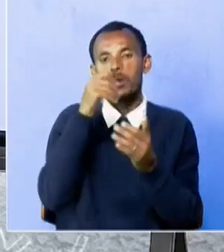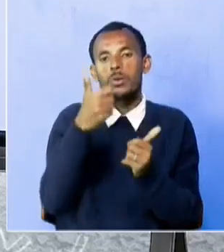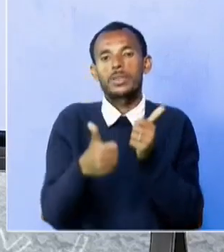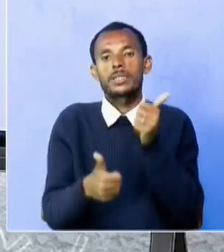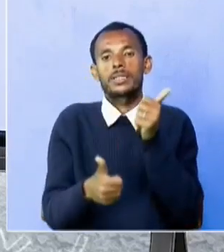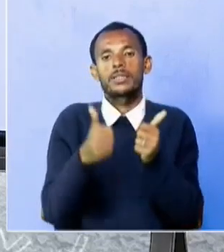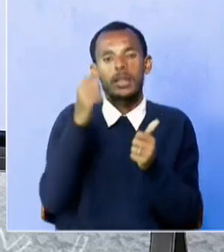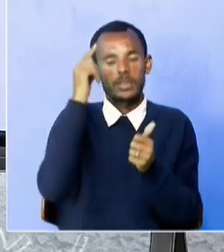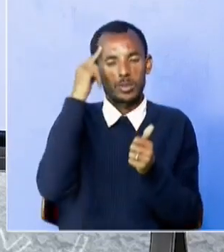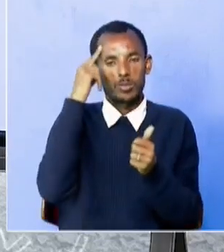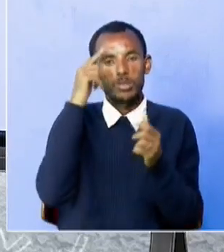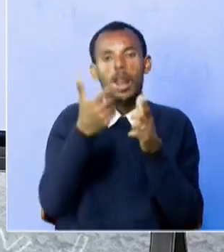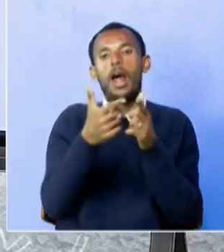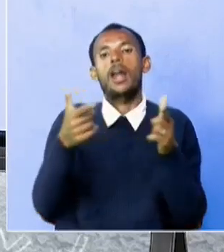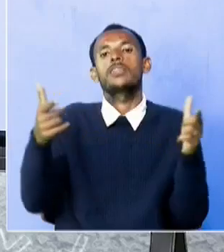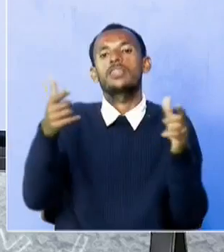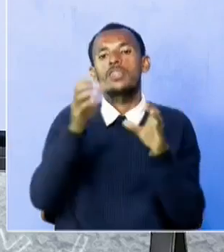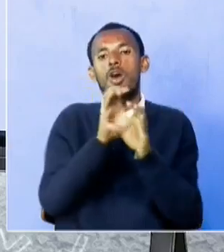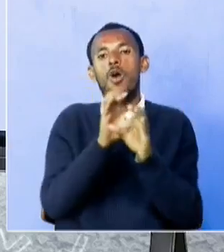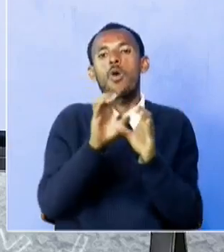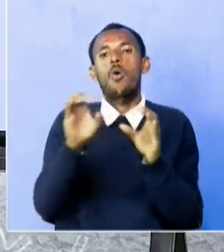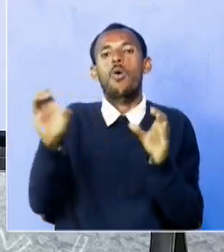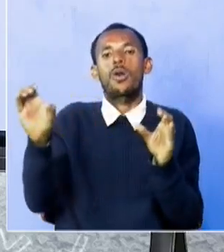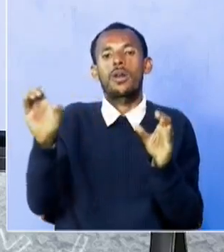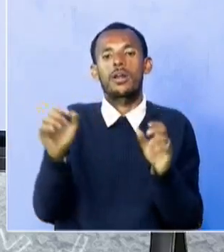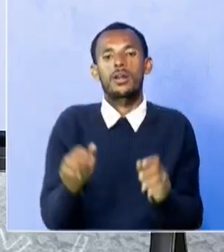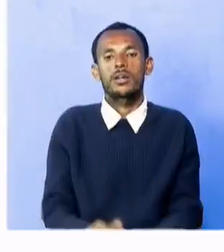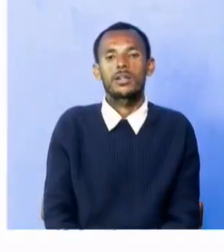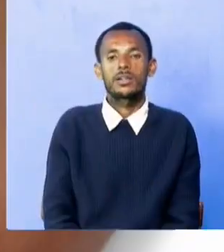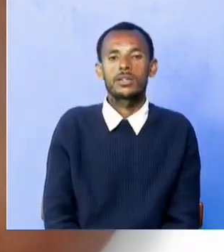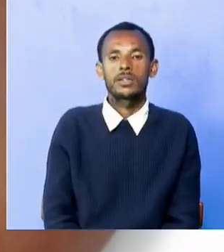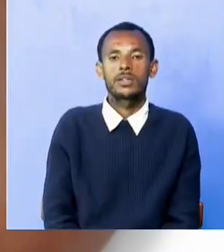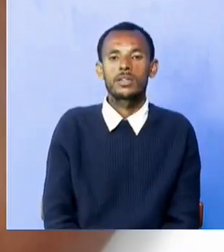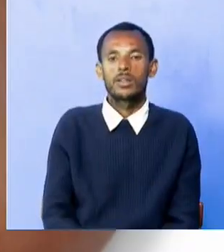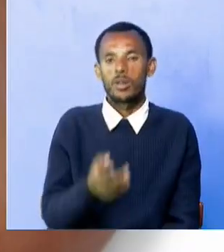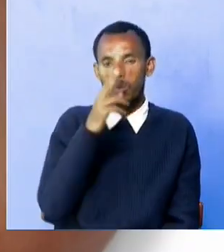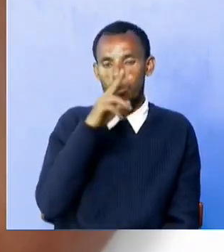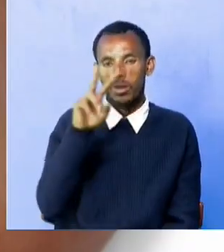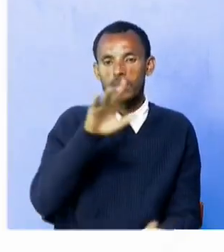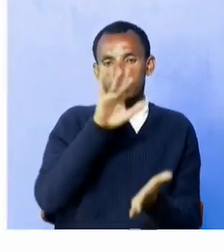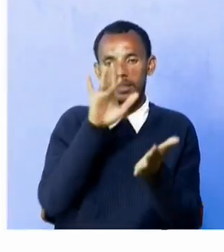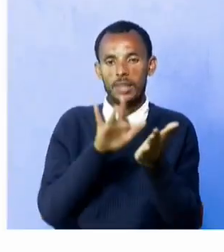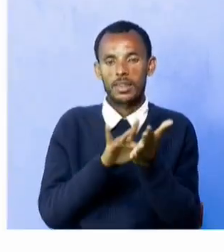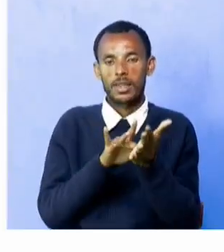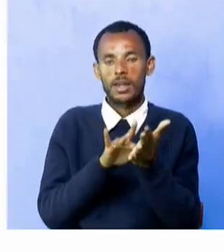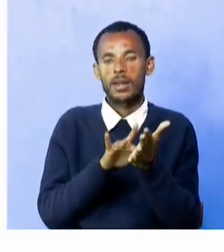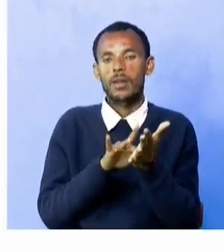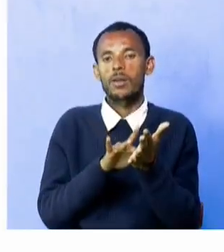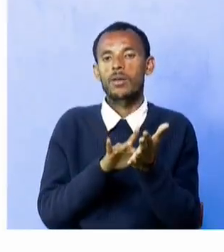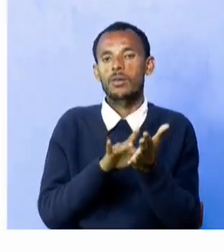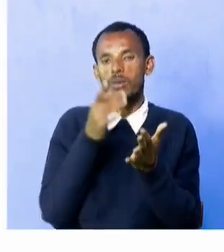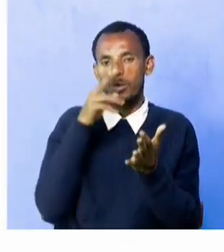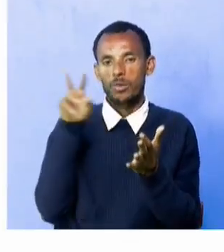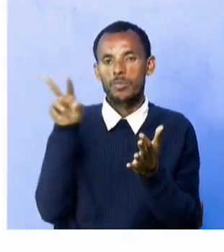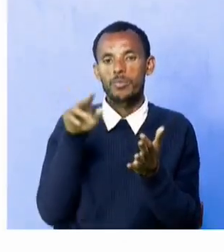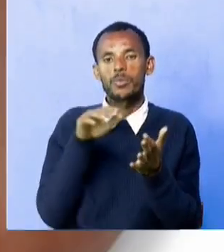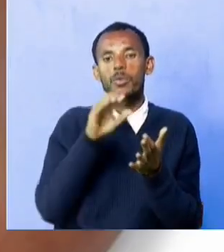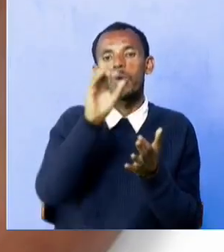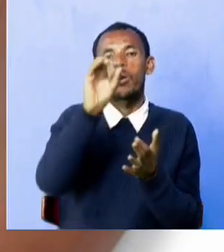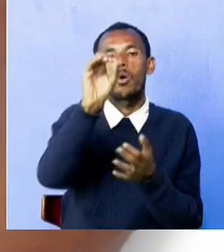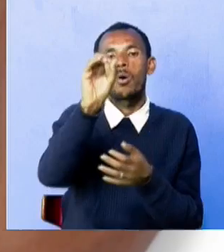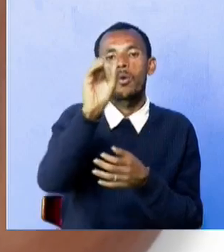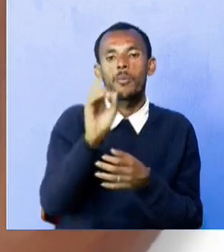be the largest chord. Okay, so assume the center of the circle is somewhere here with center O.